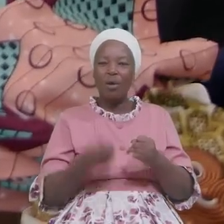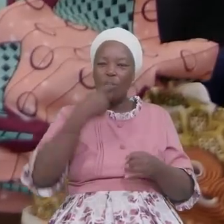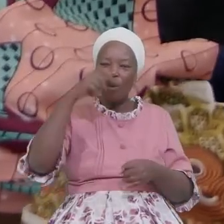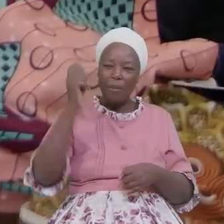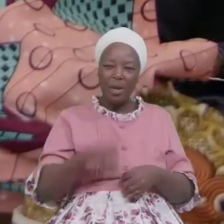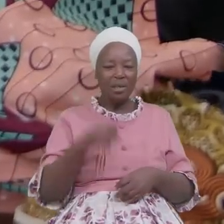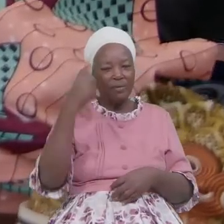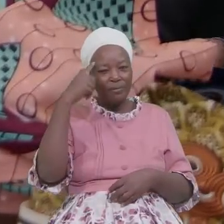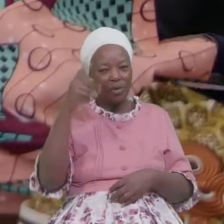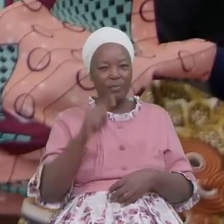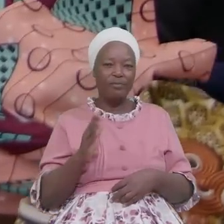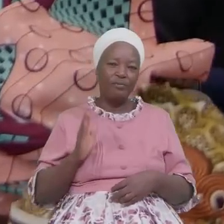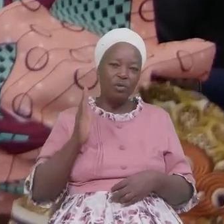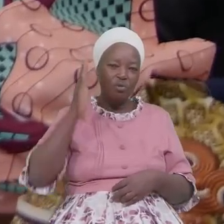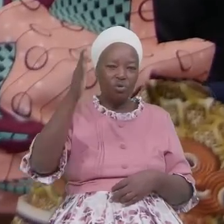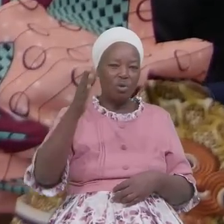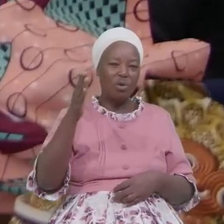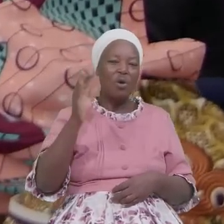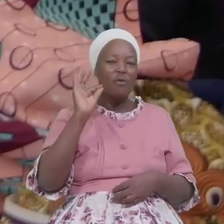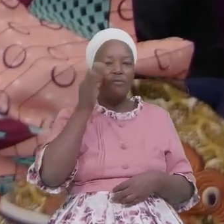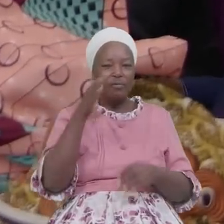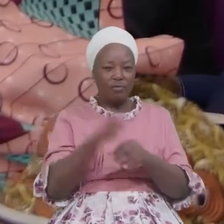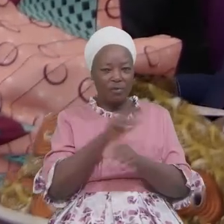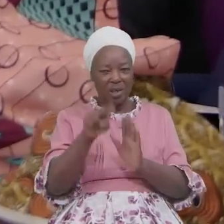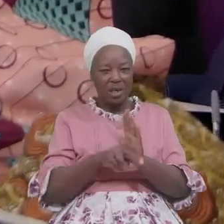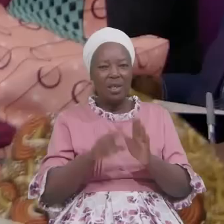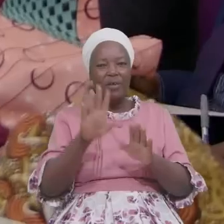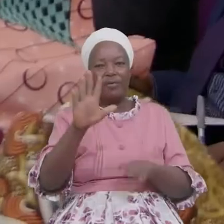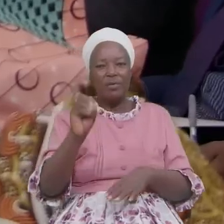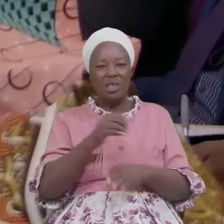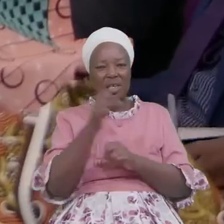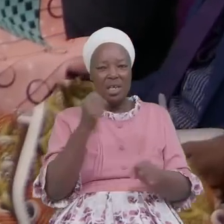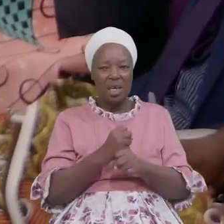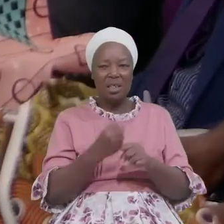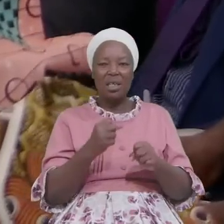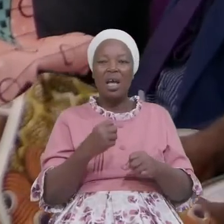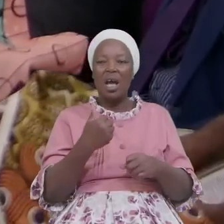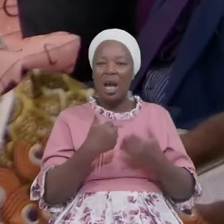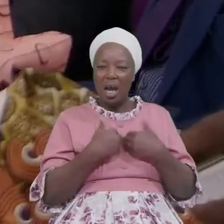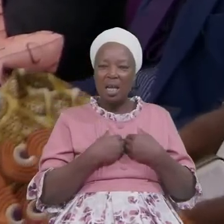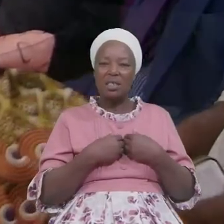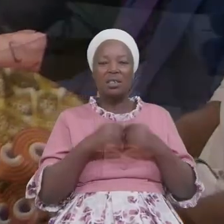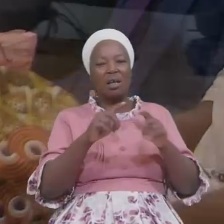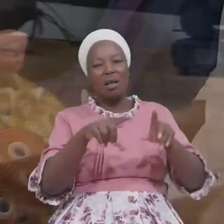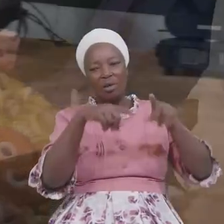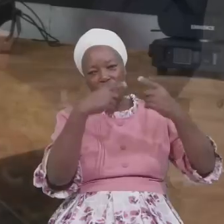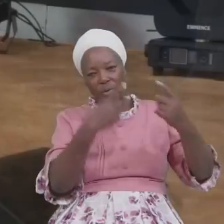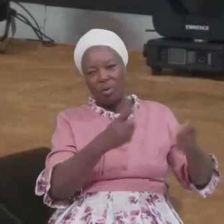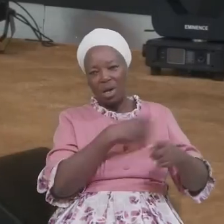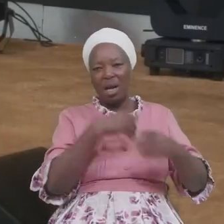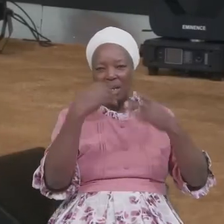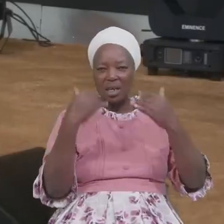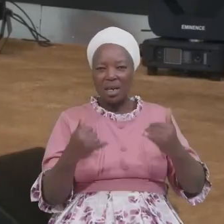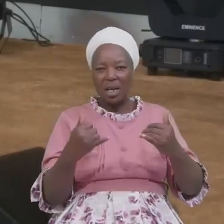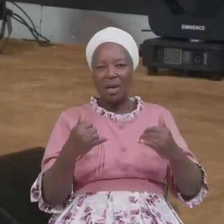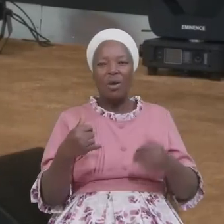future fruitfulness. 50 years have gone, and now we are at the threshold